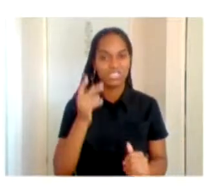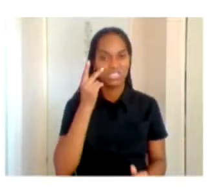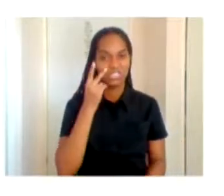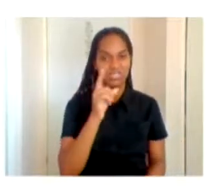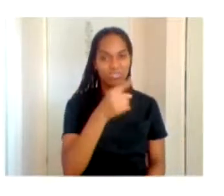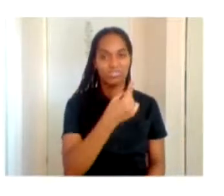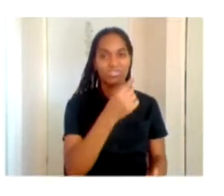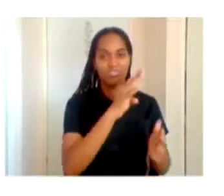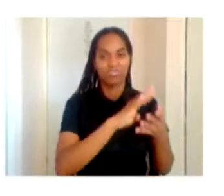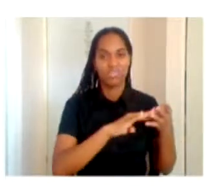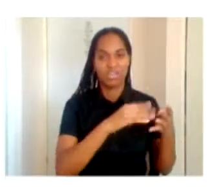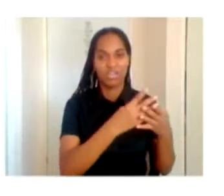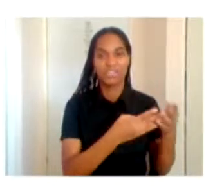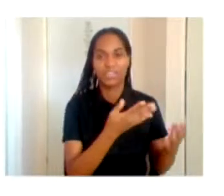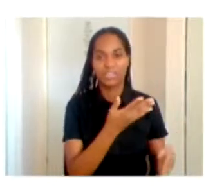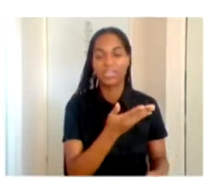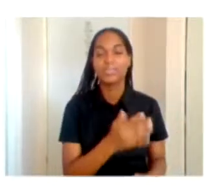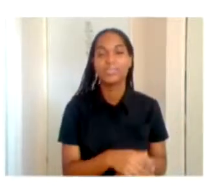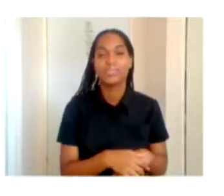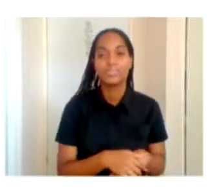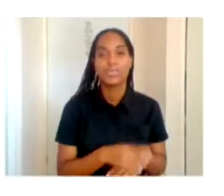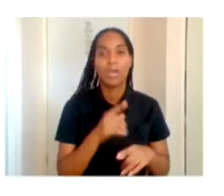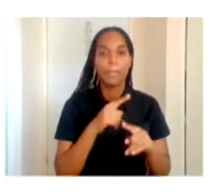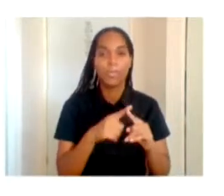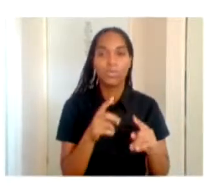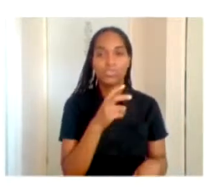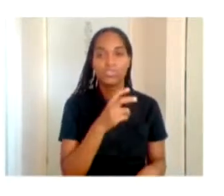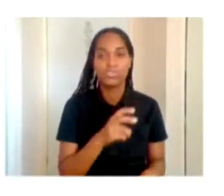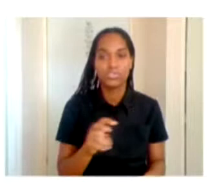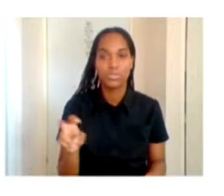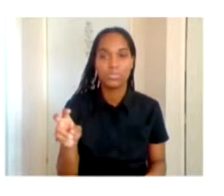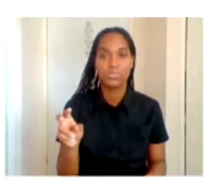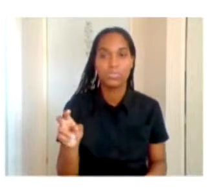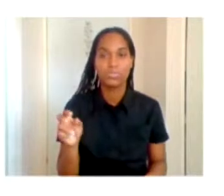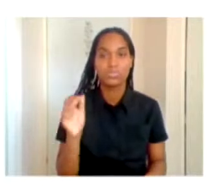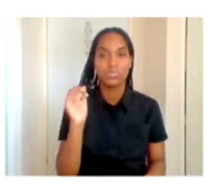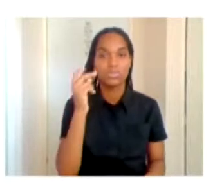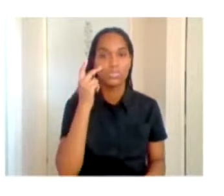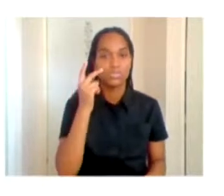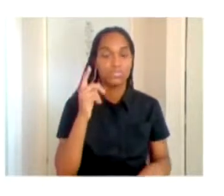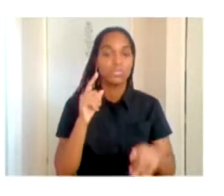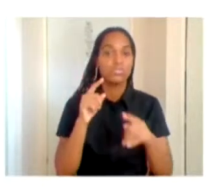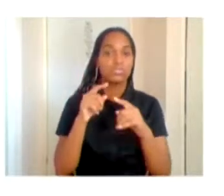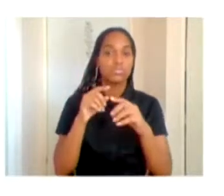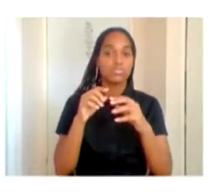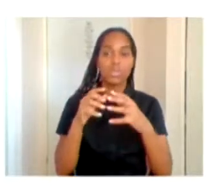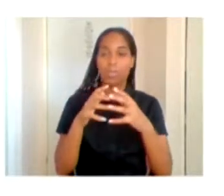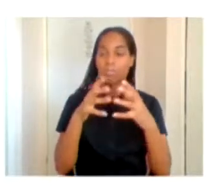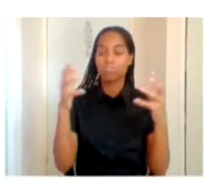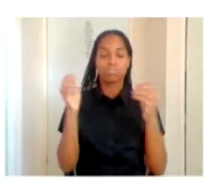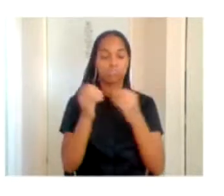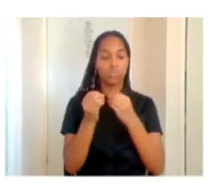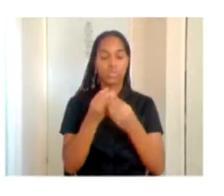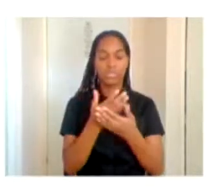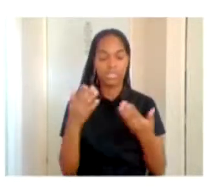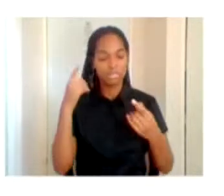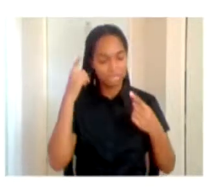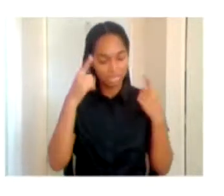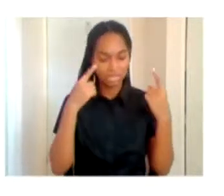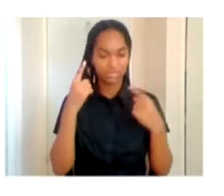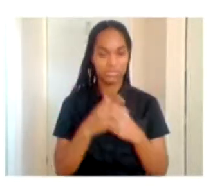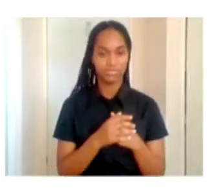going up. But this transport layer guys, thinking of a whole lot of different things, right? So out of